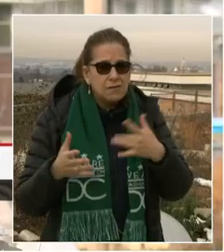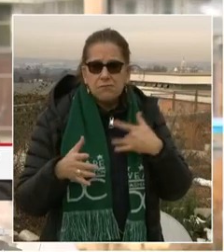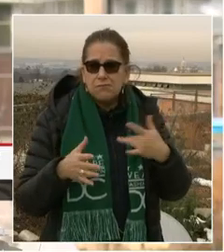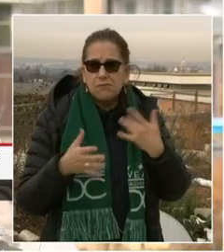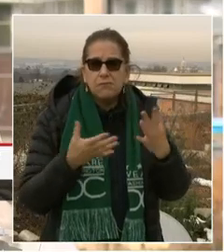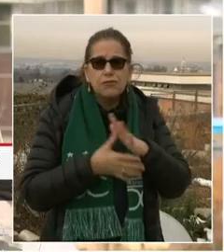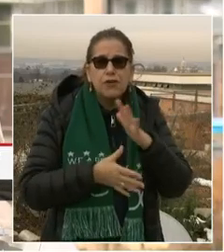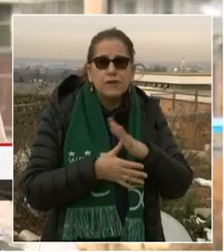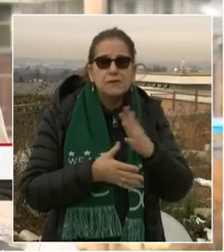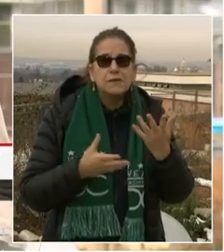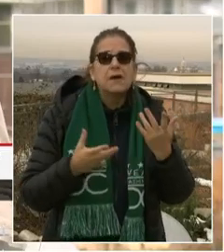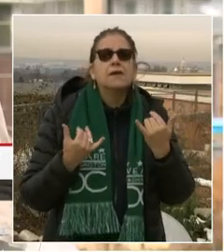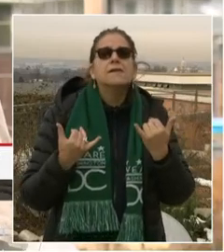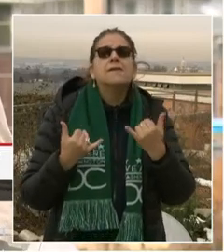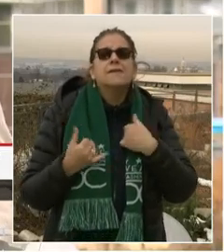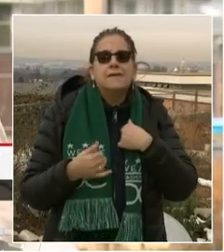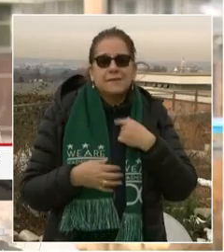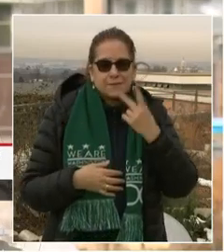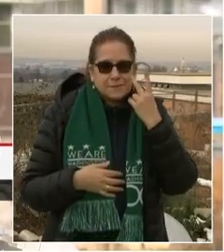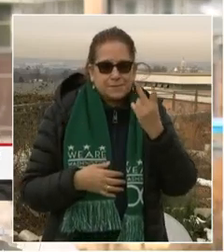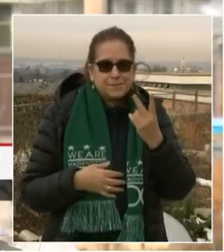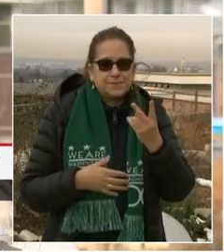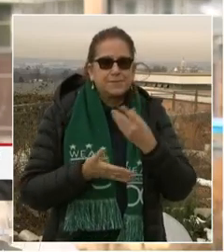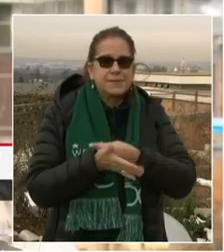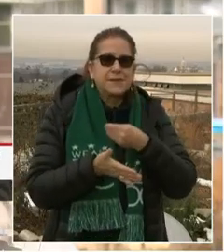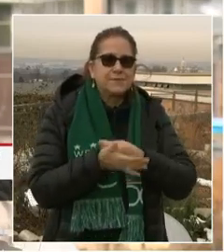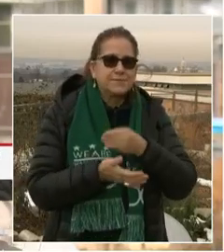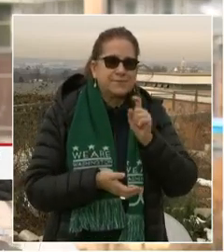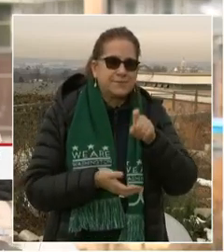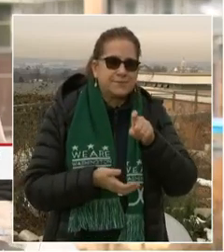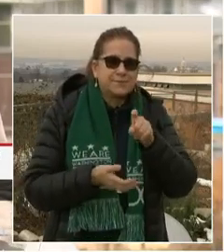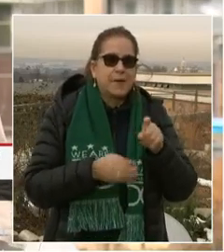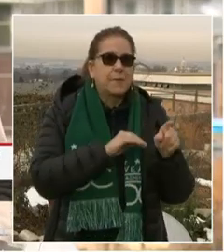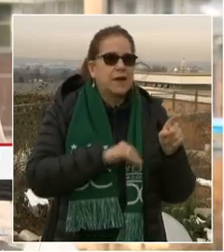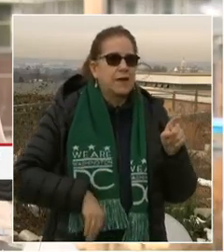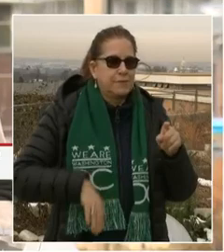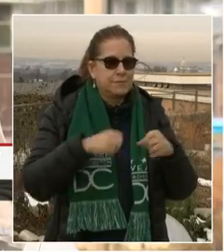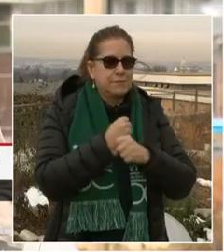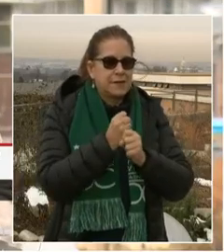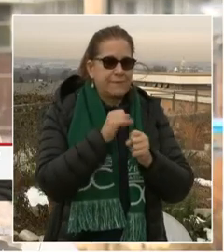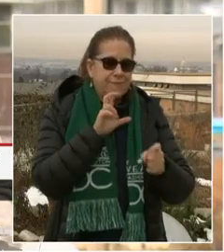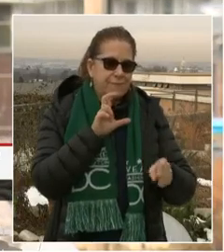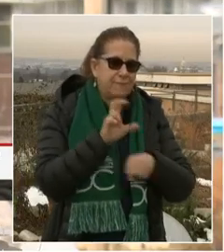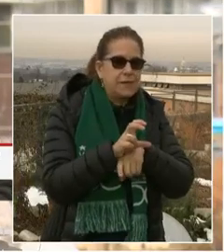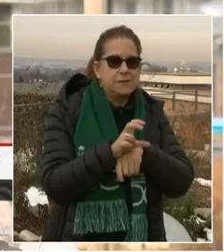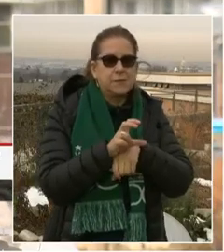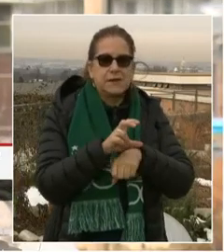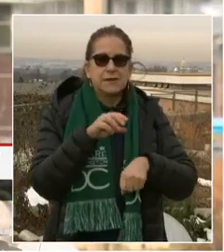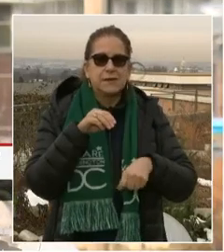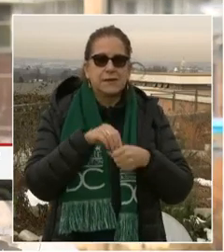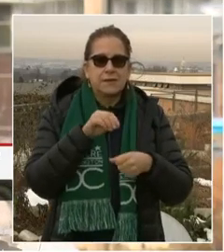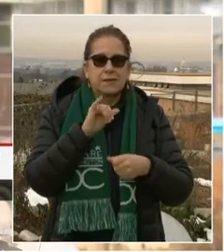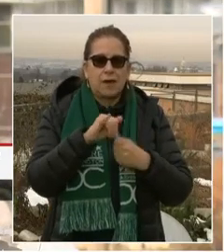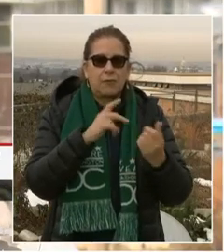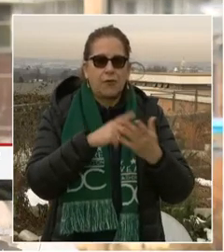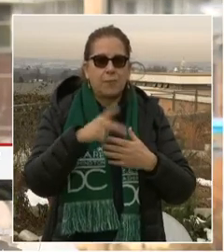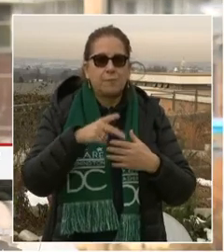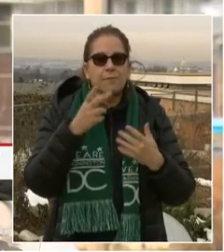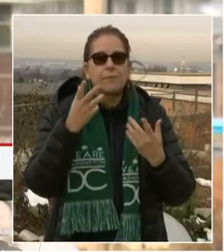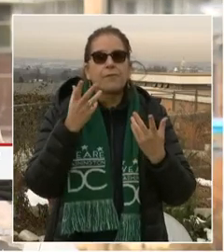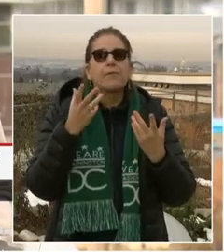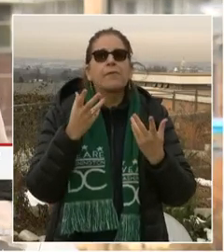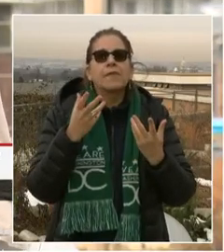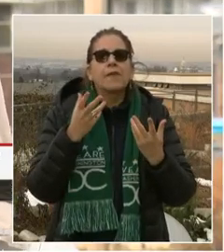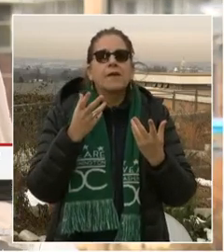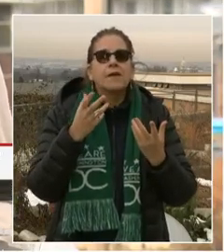like making sure that these expensive diapers that the mayor shared are not taxed here in the district, that's a part of our